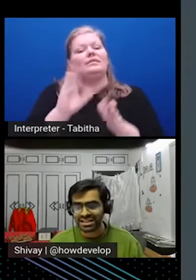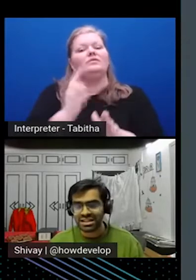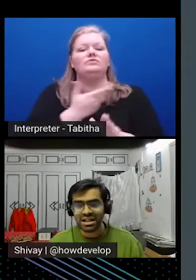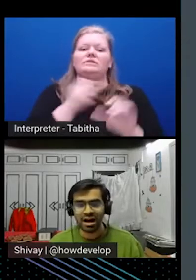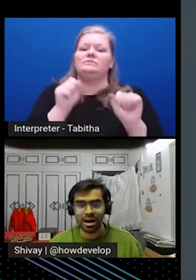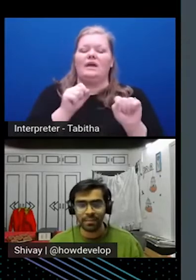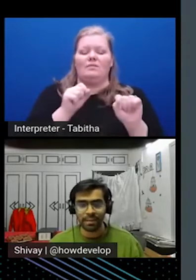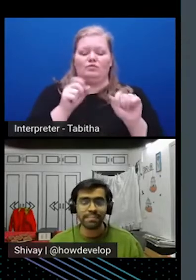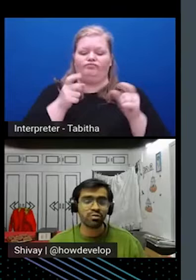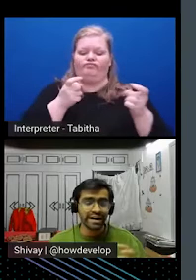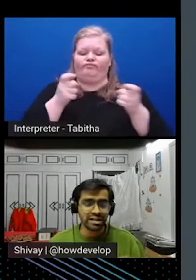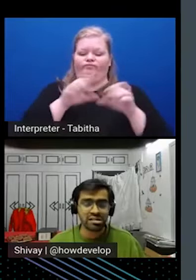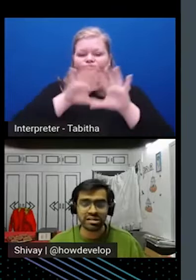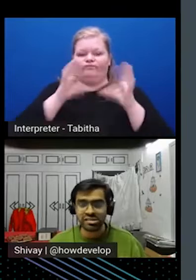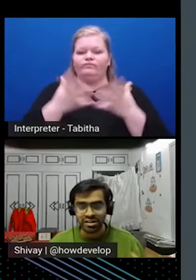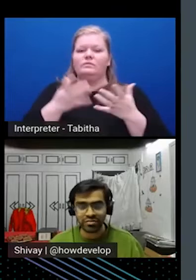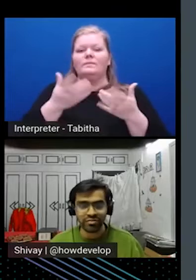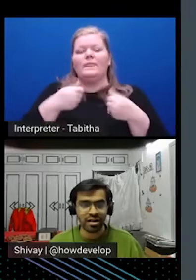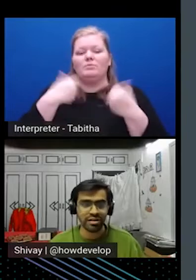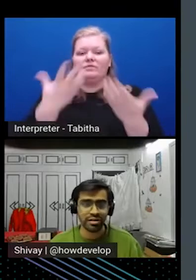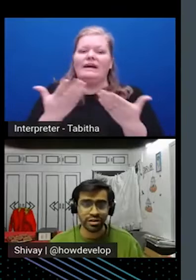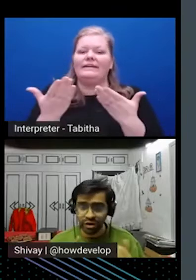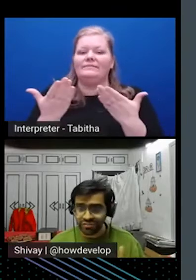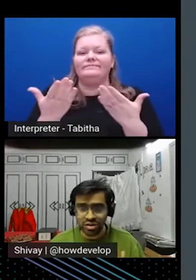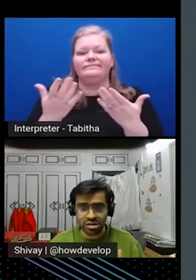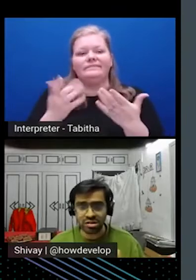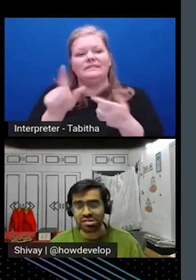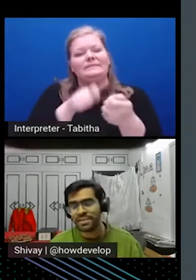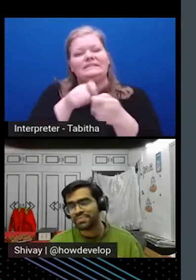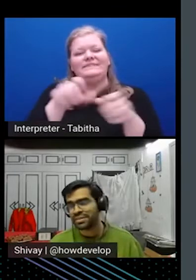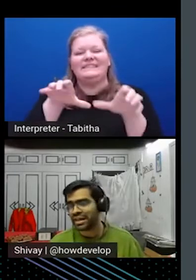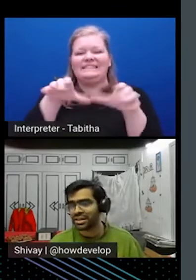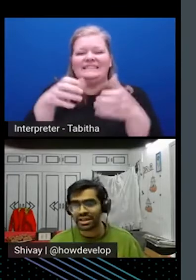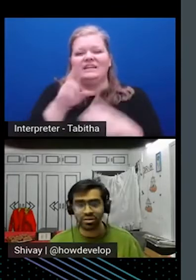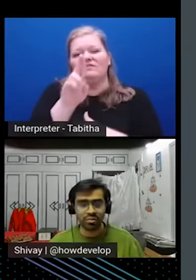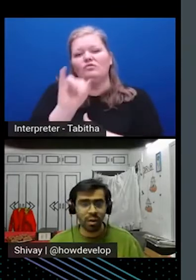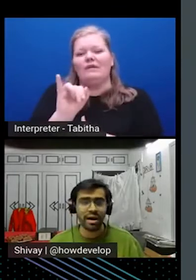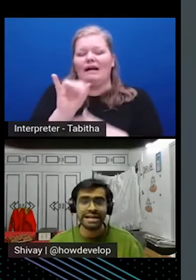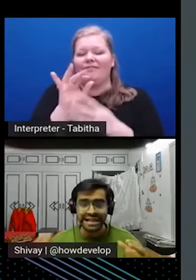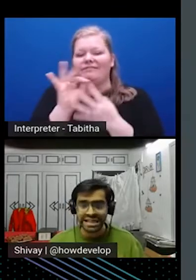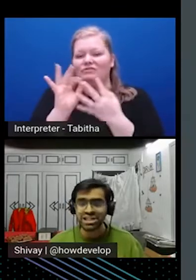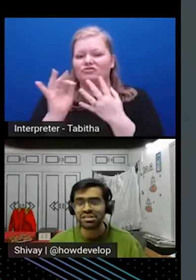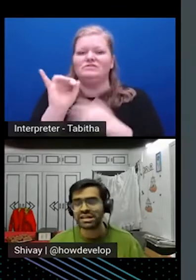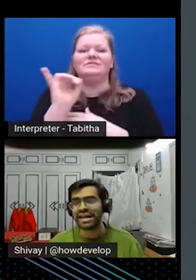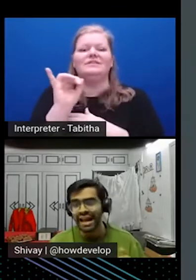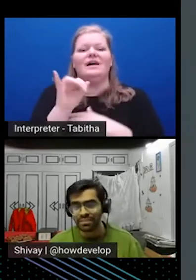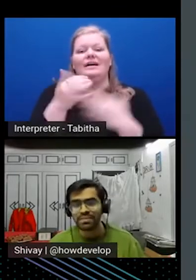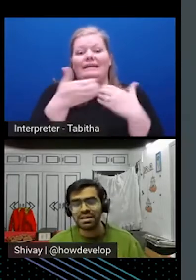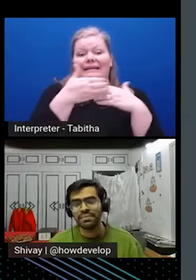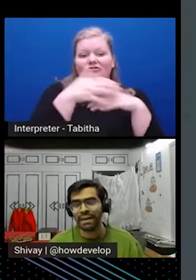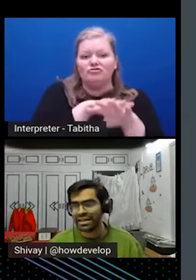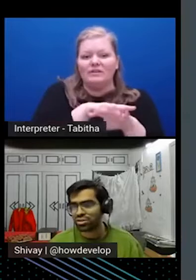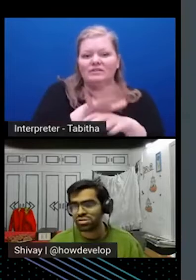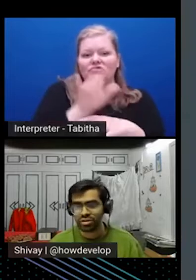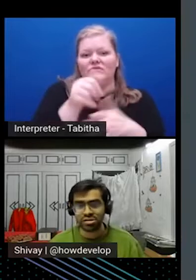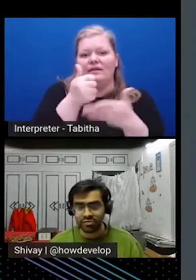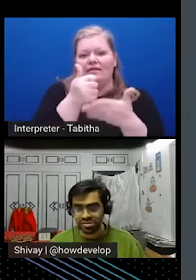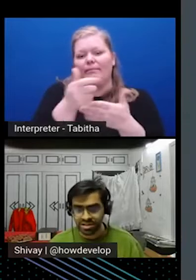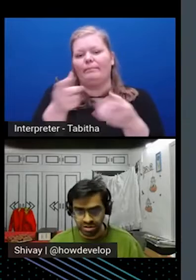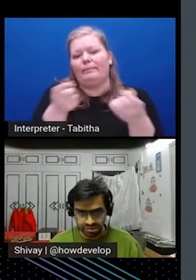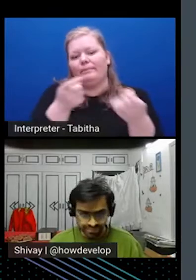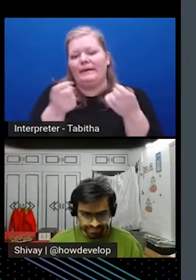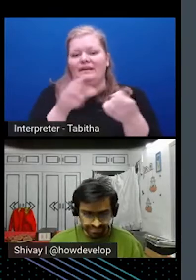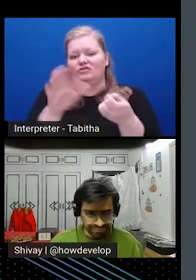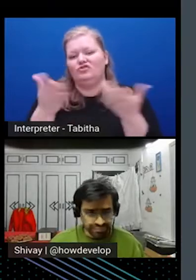of that by providing a certain set of UI features, then integrations that help manage your